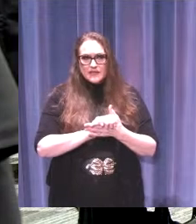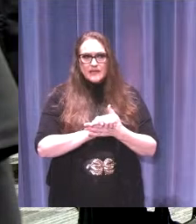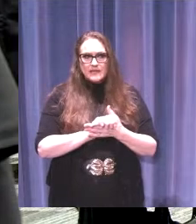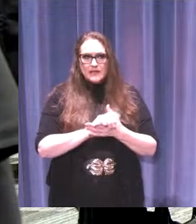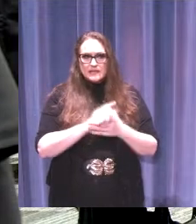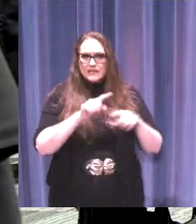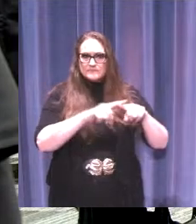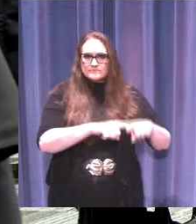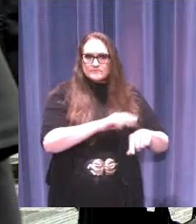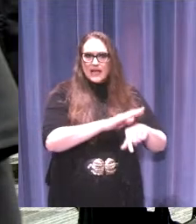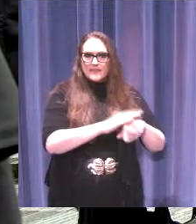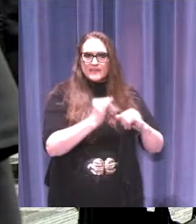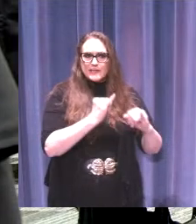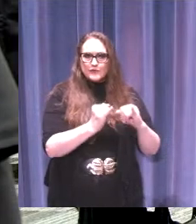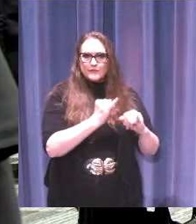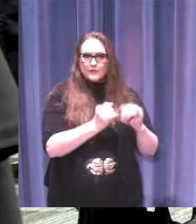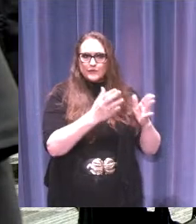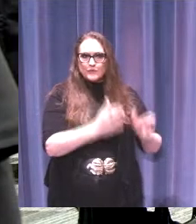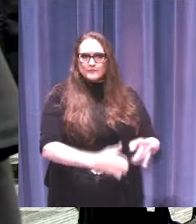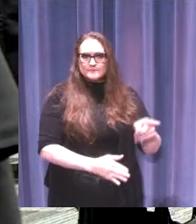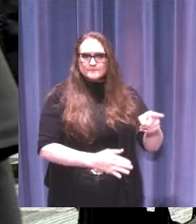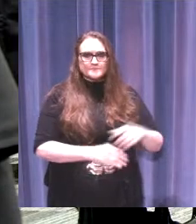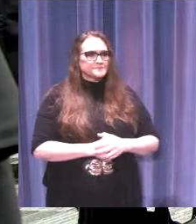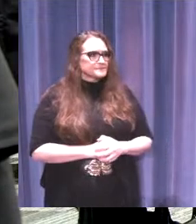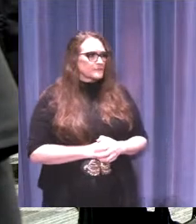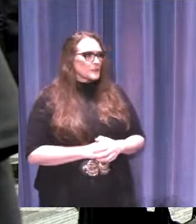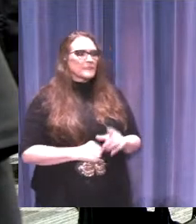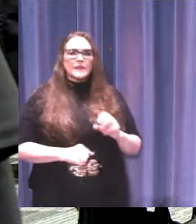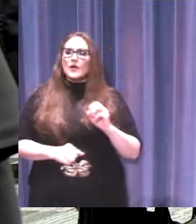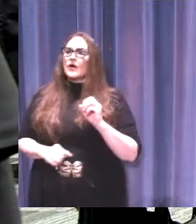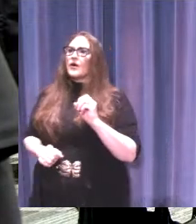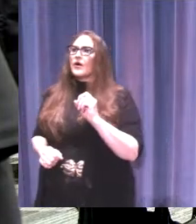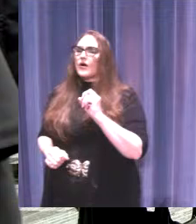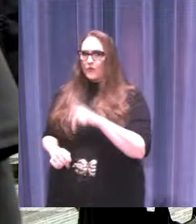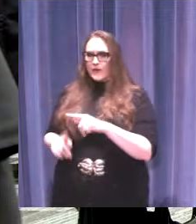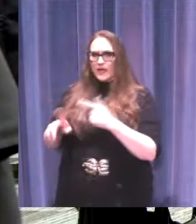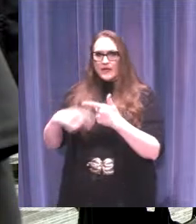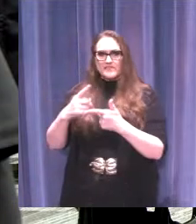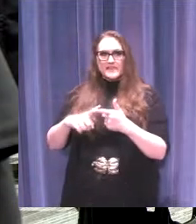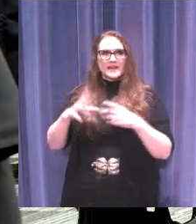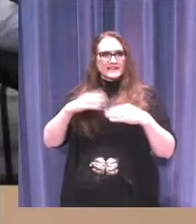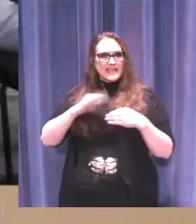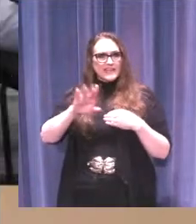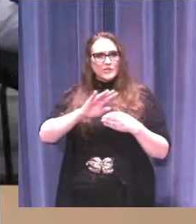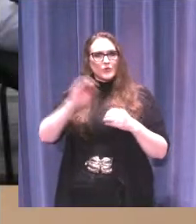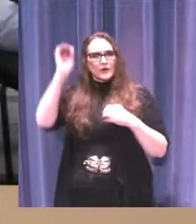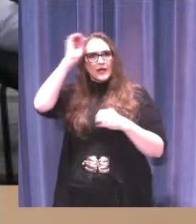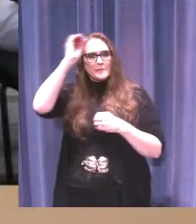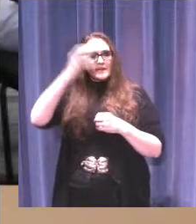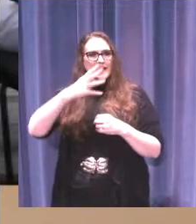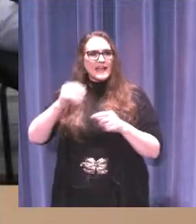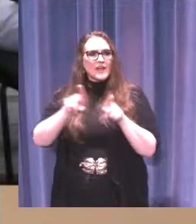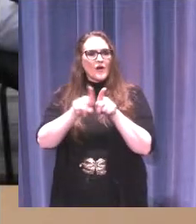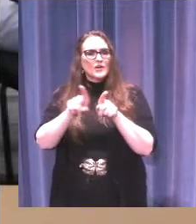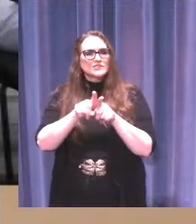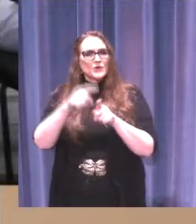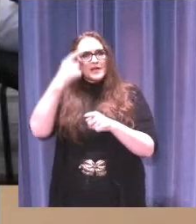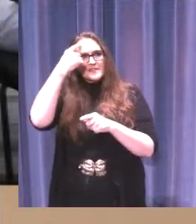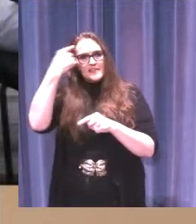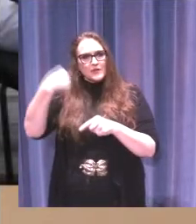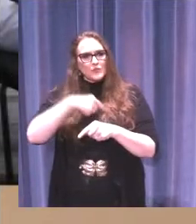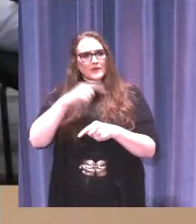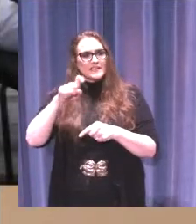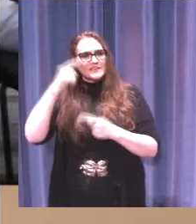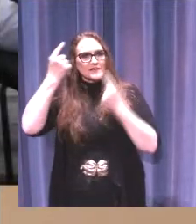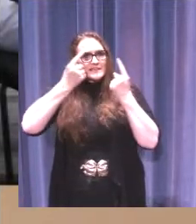upon the interviewee. Okay, then I take your opinion, and I also think we need to consider